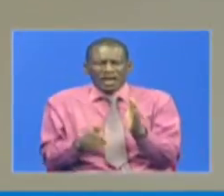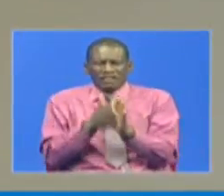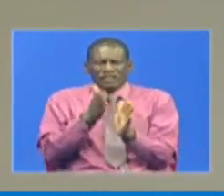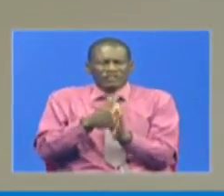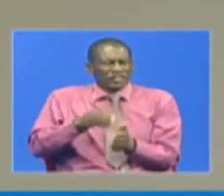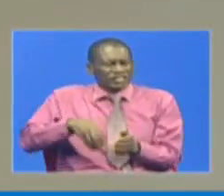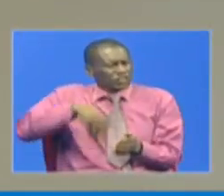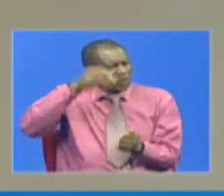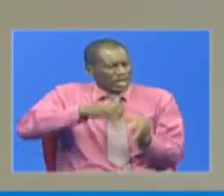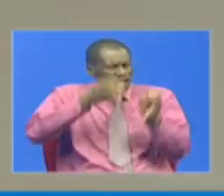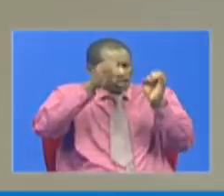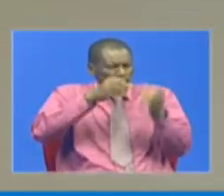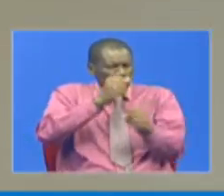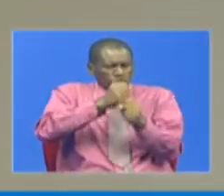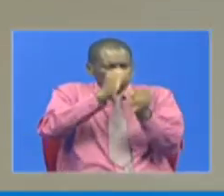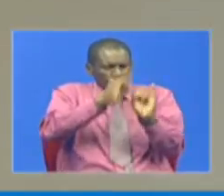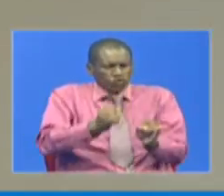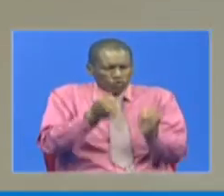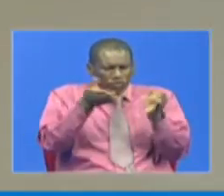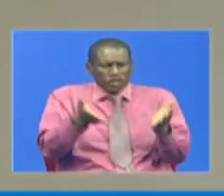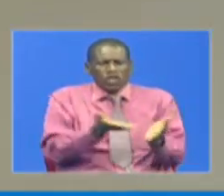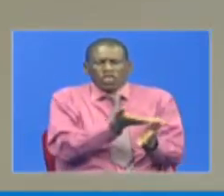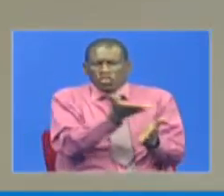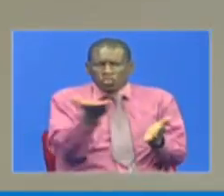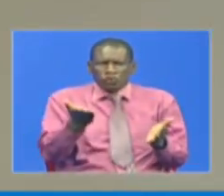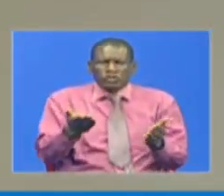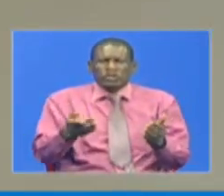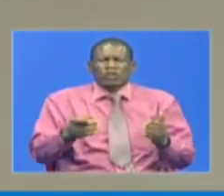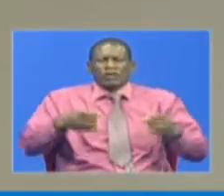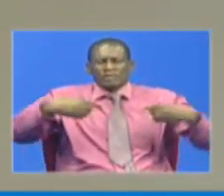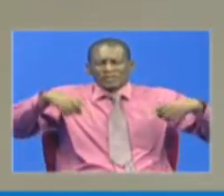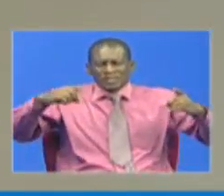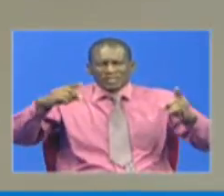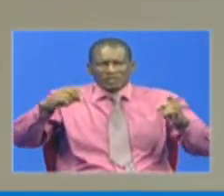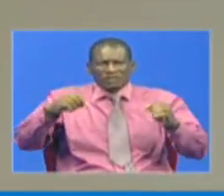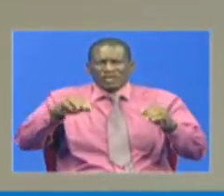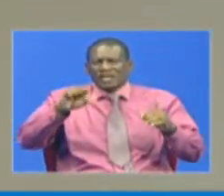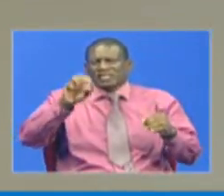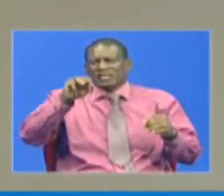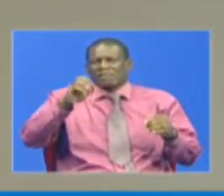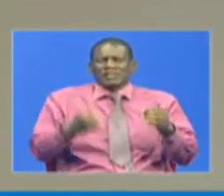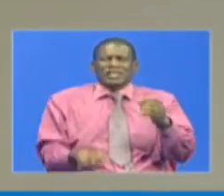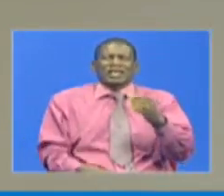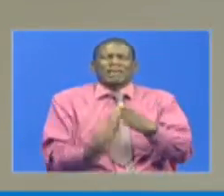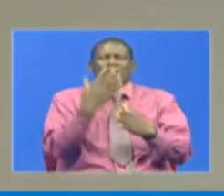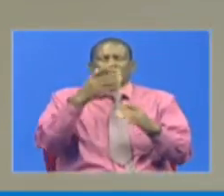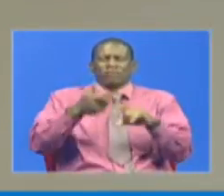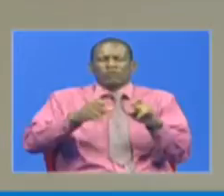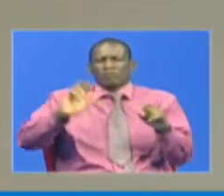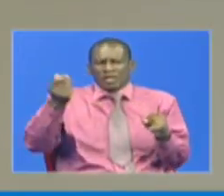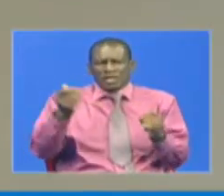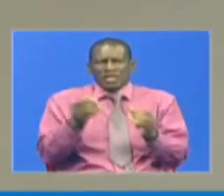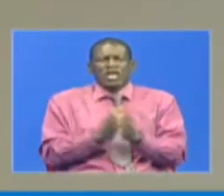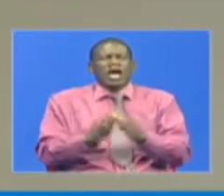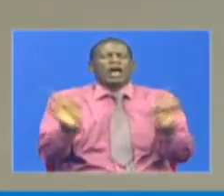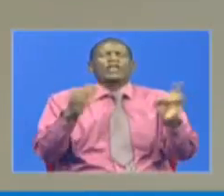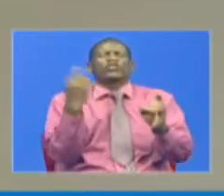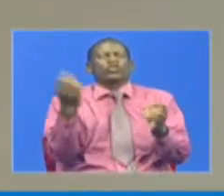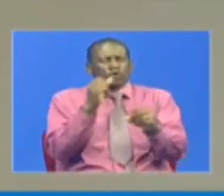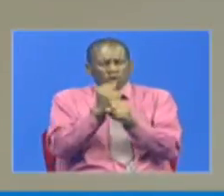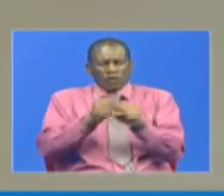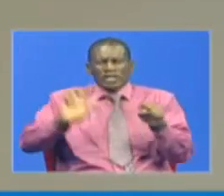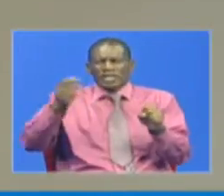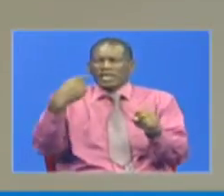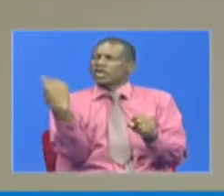new things. These will be the successful SMEs coming out of Kenya and then not just serving Kenyans,